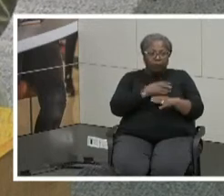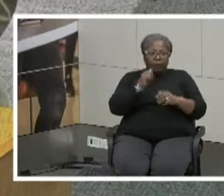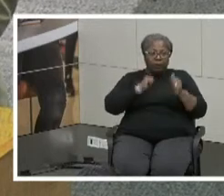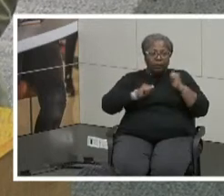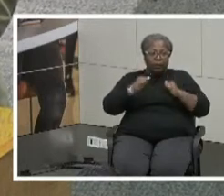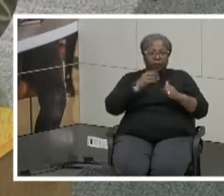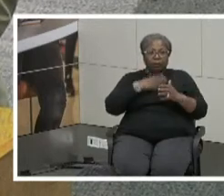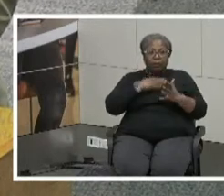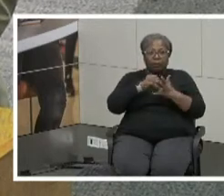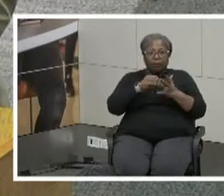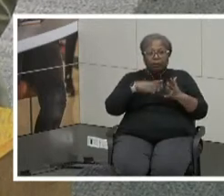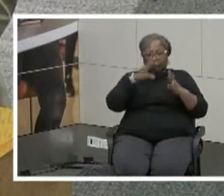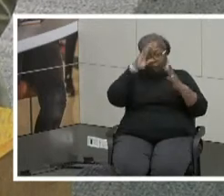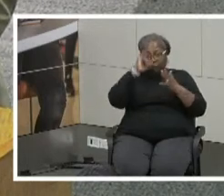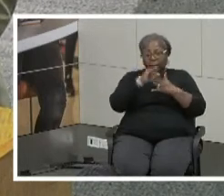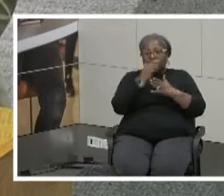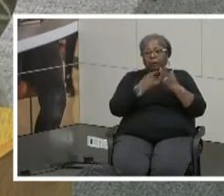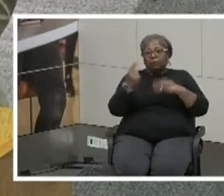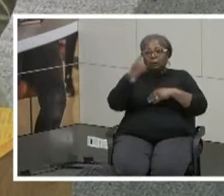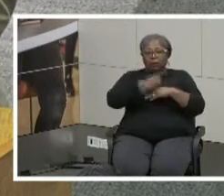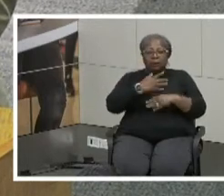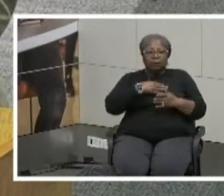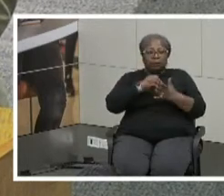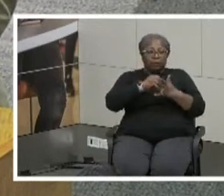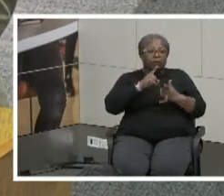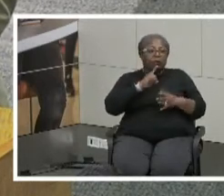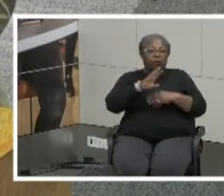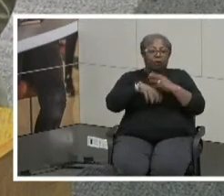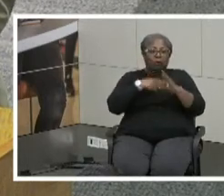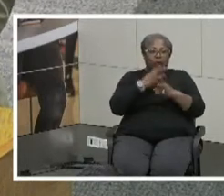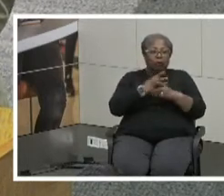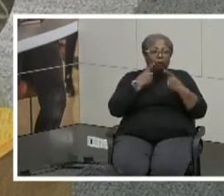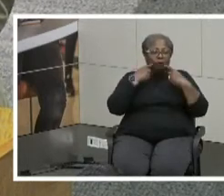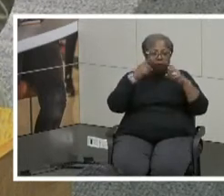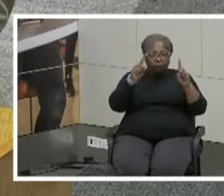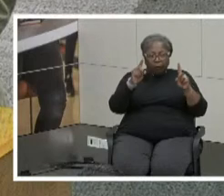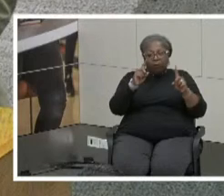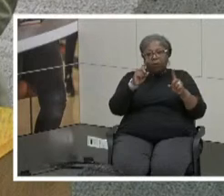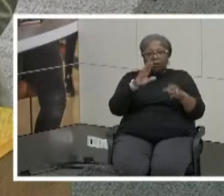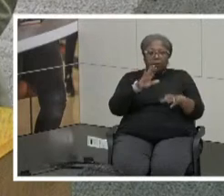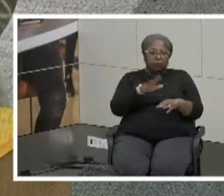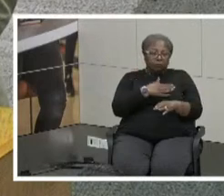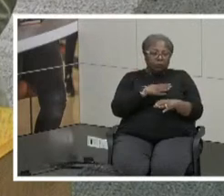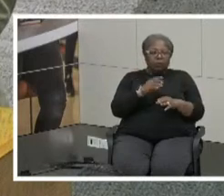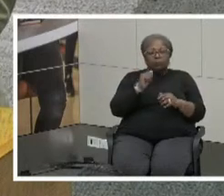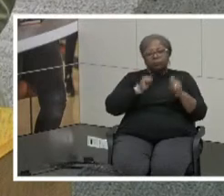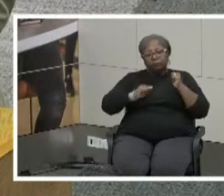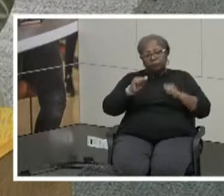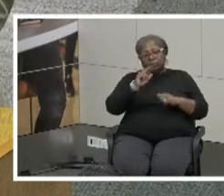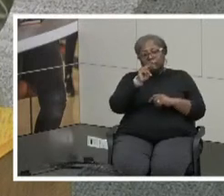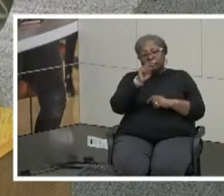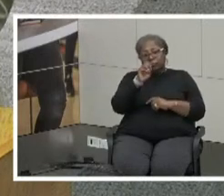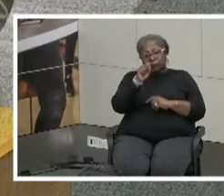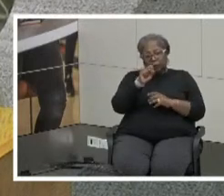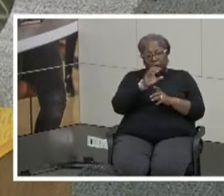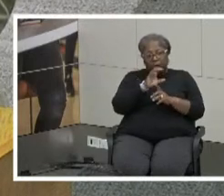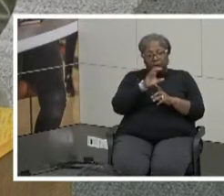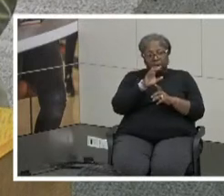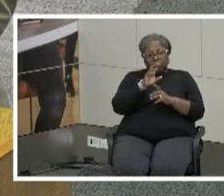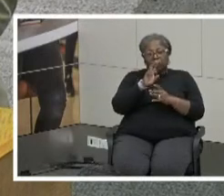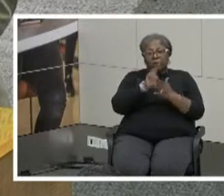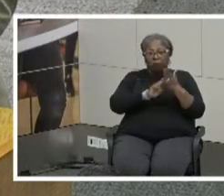students I hope that someday my students would be world famous musicians artists and actors in This NES alternative